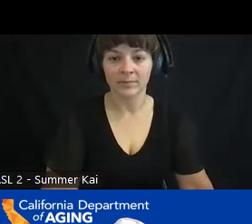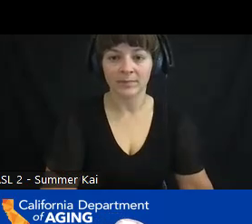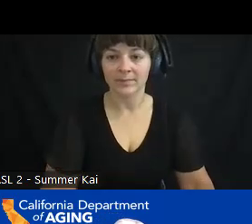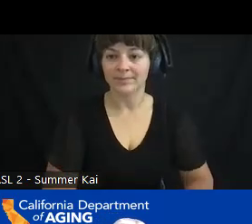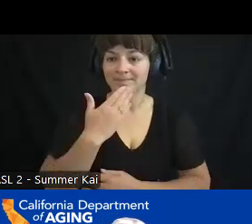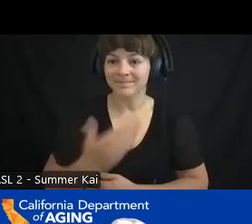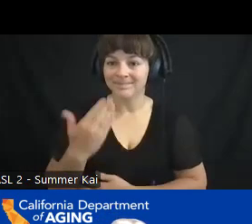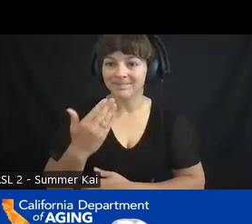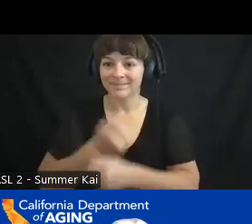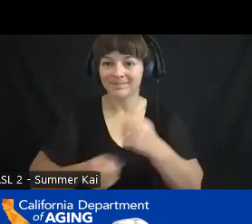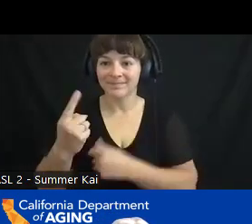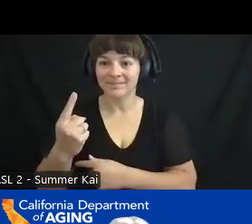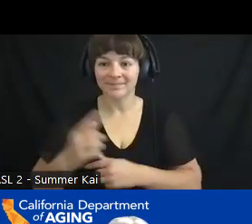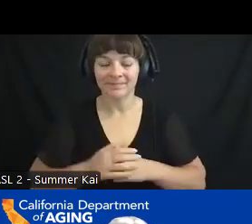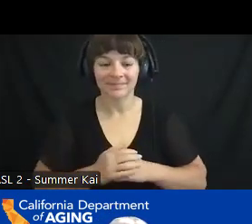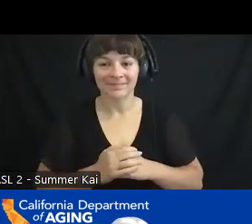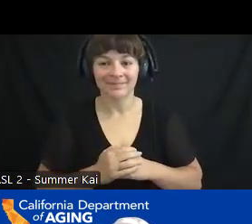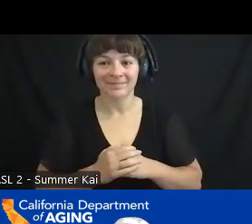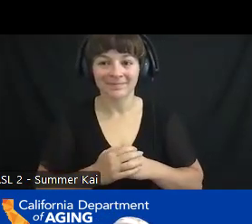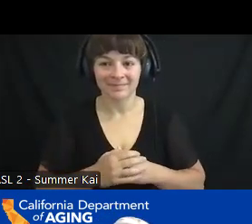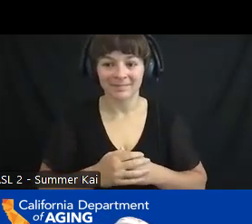Good morning, everyone.